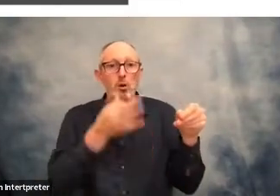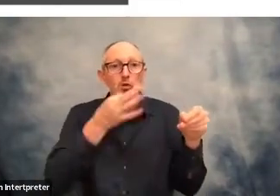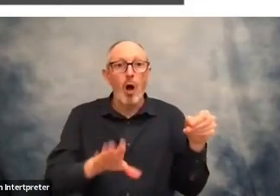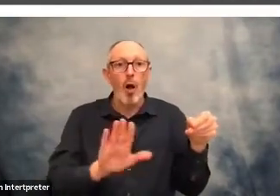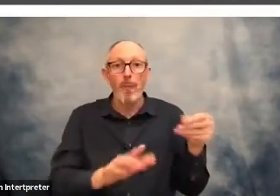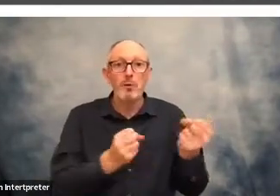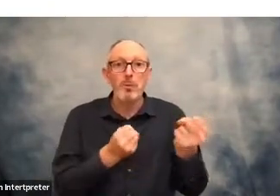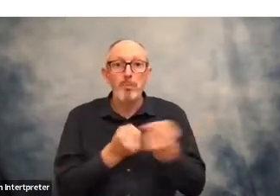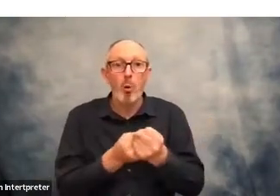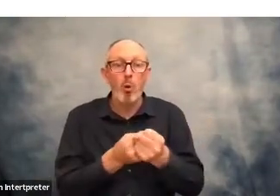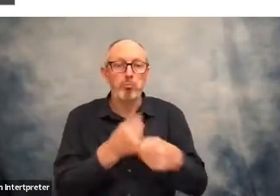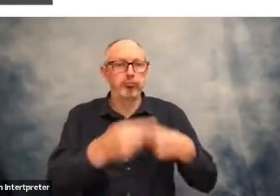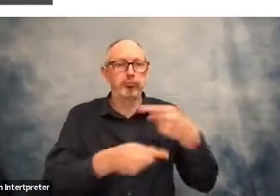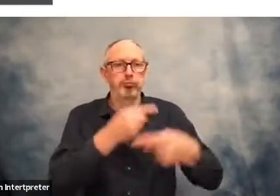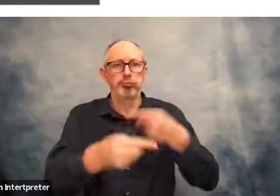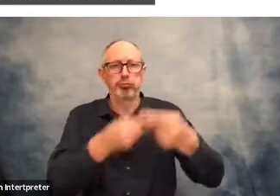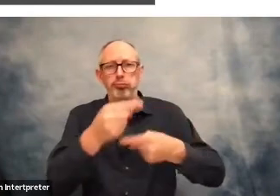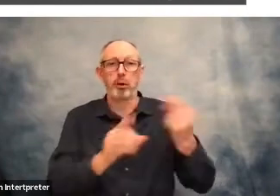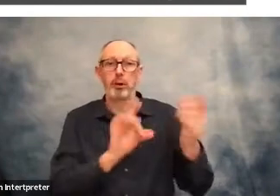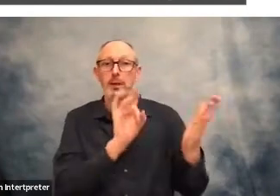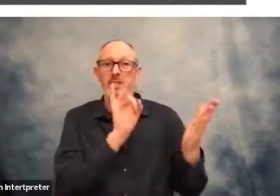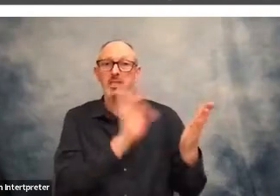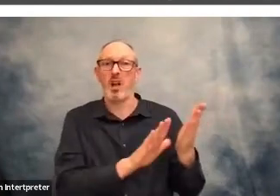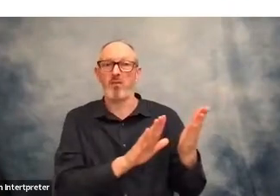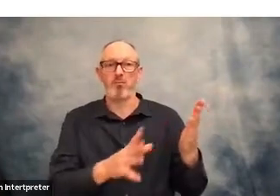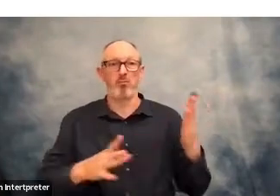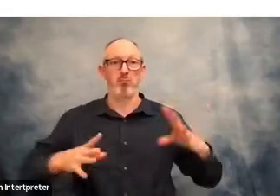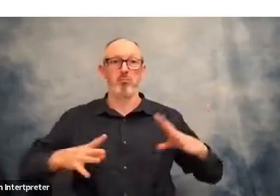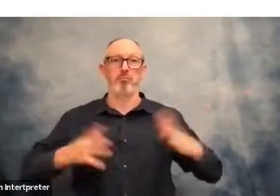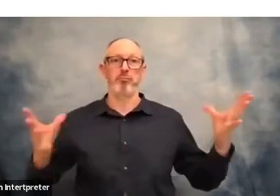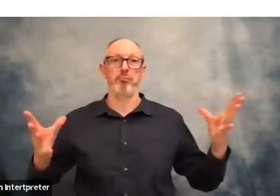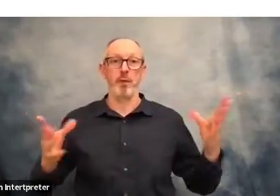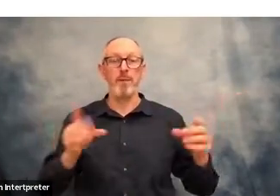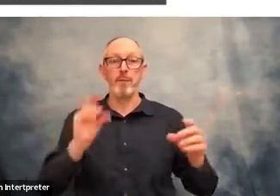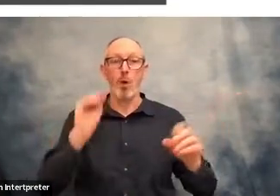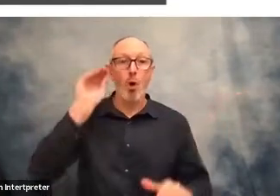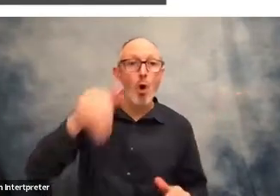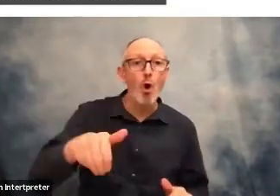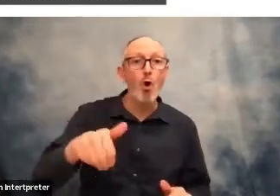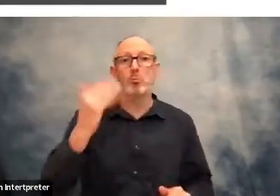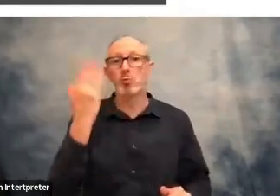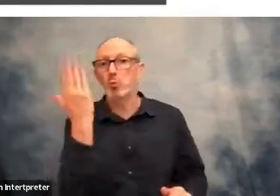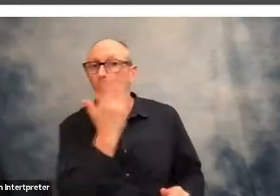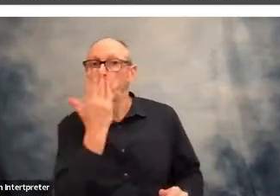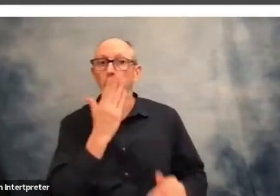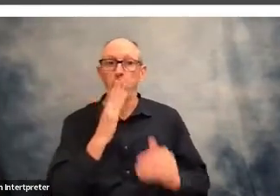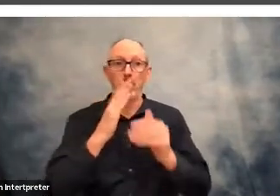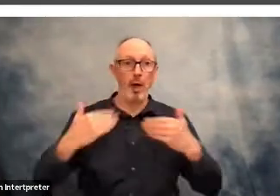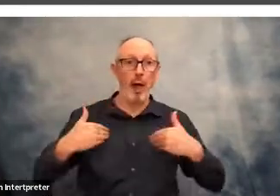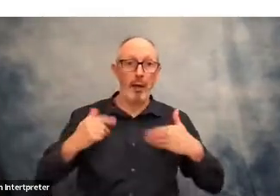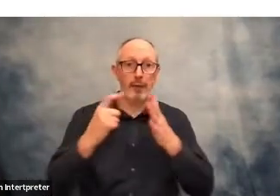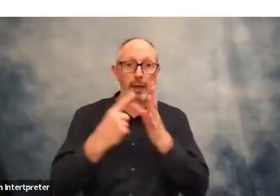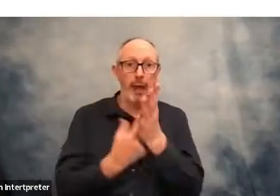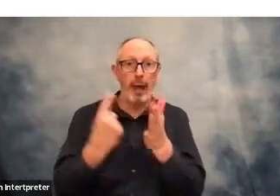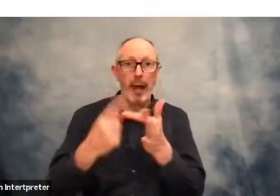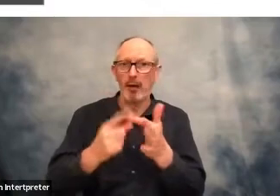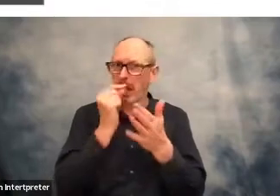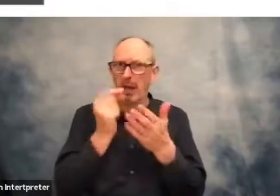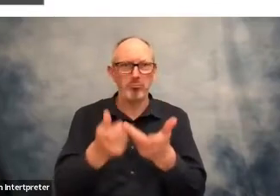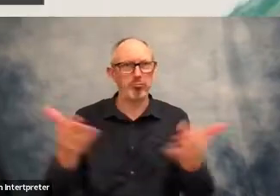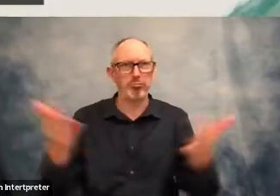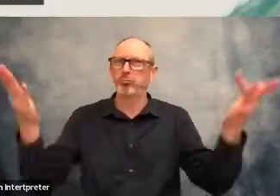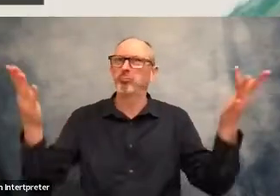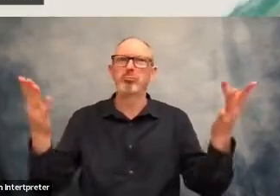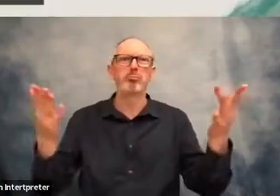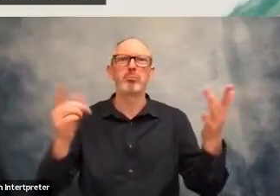It teaches the adults around them how to do the same, from home, school to healthcare. Scalable support that